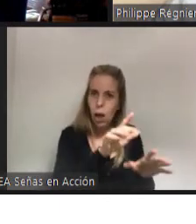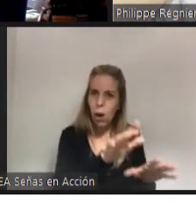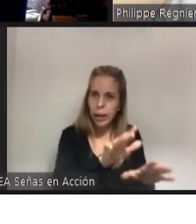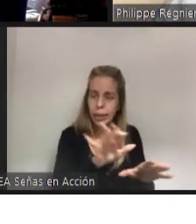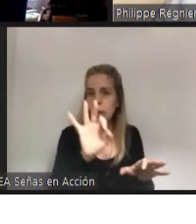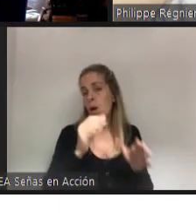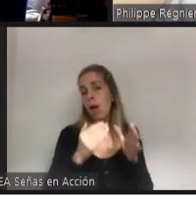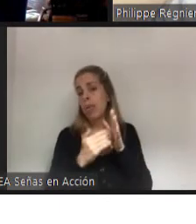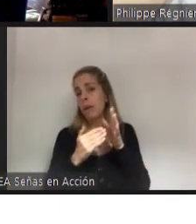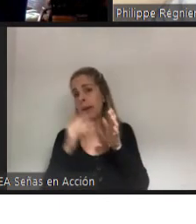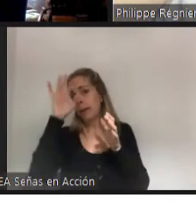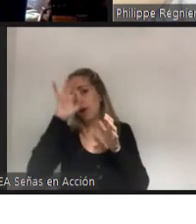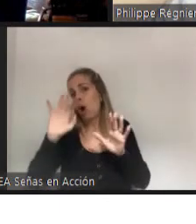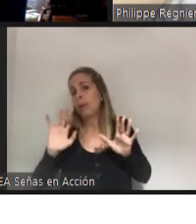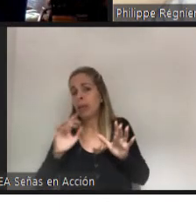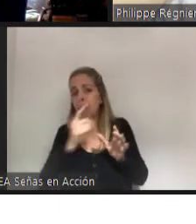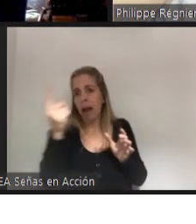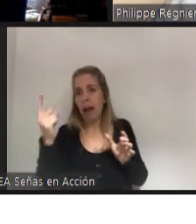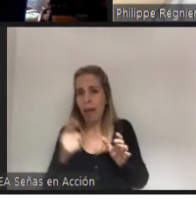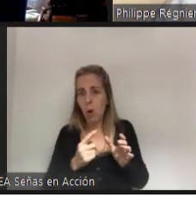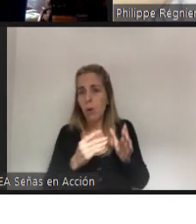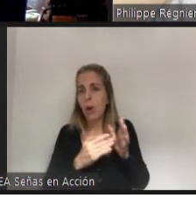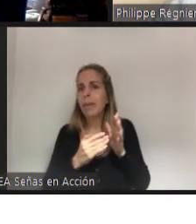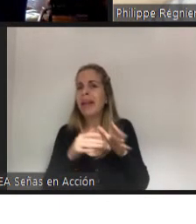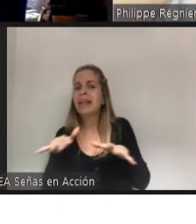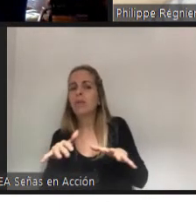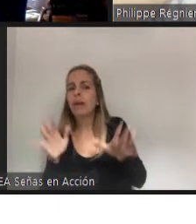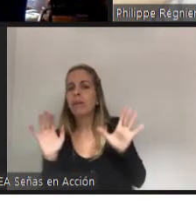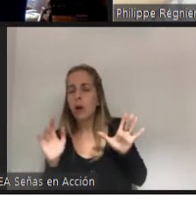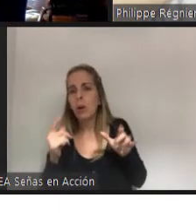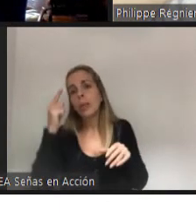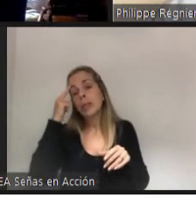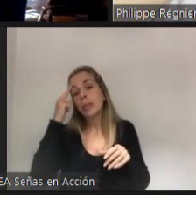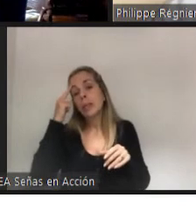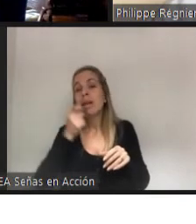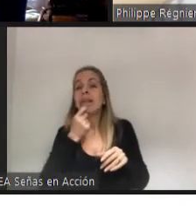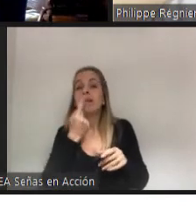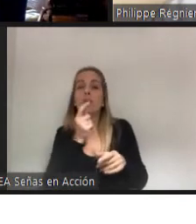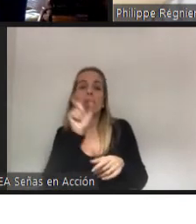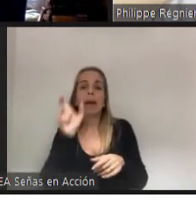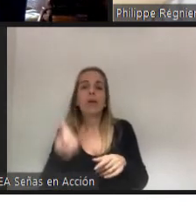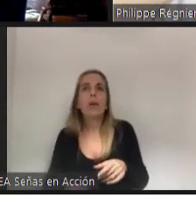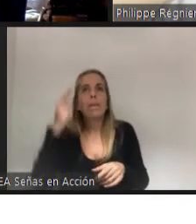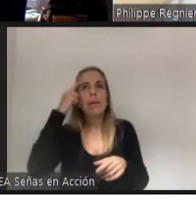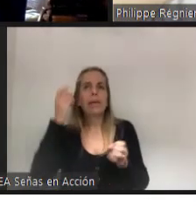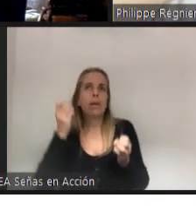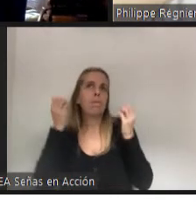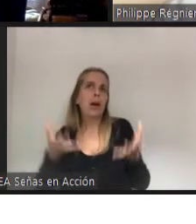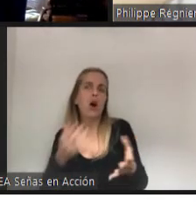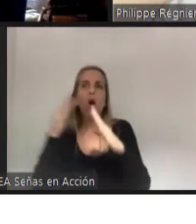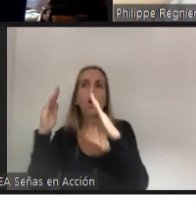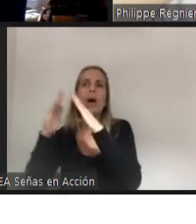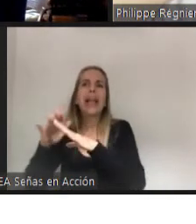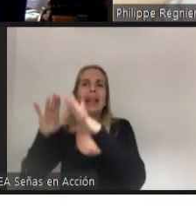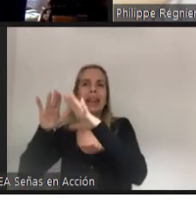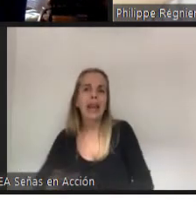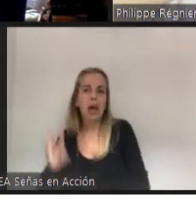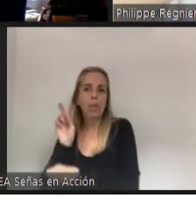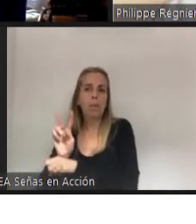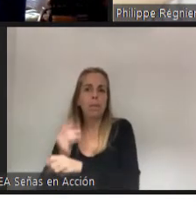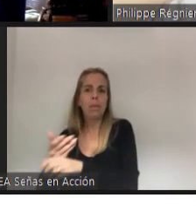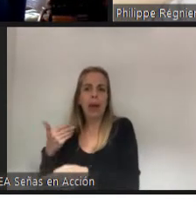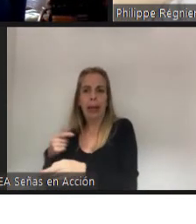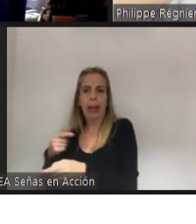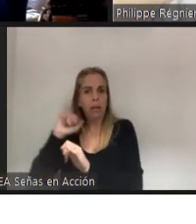the state? It depends on our position. If you are of the idea that it is better to have preventive